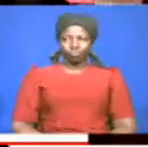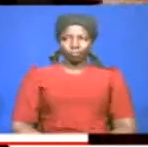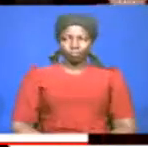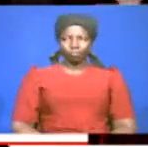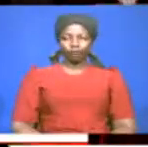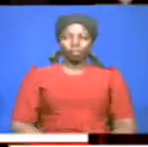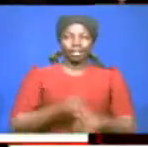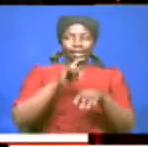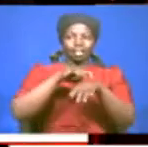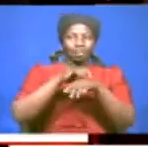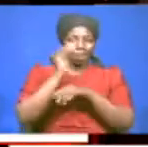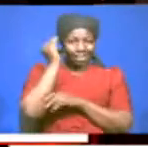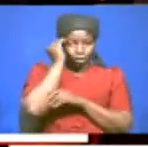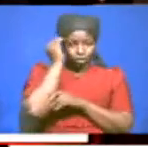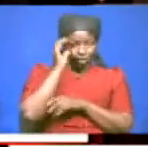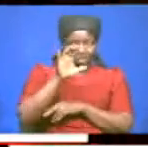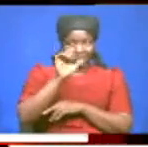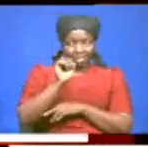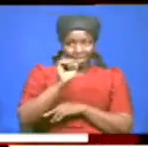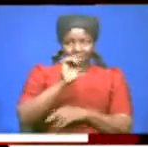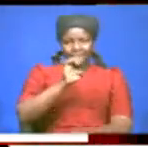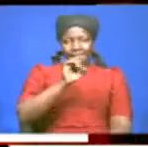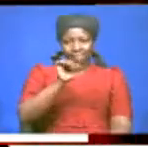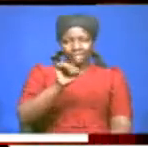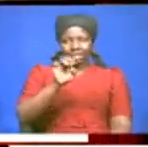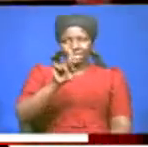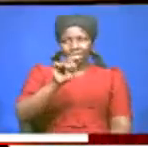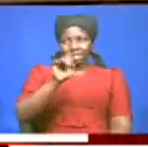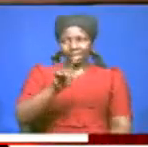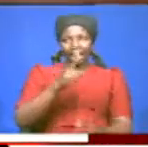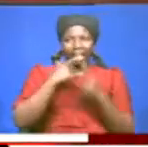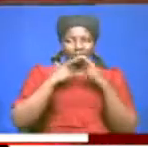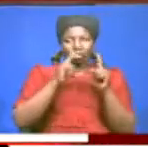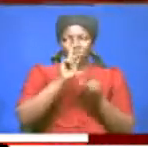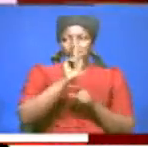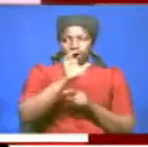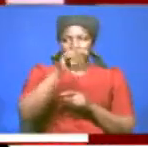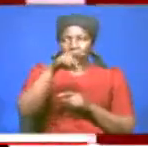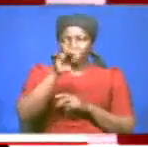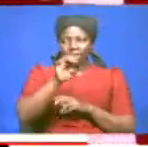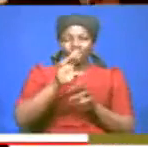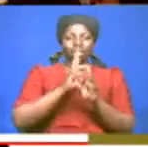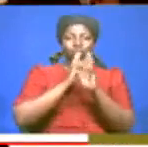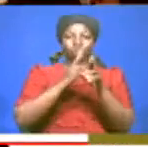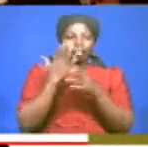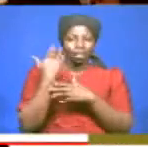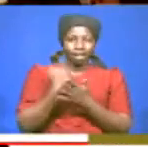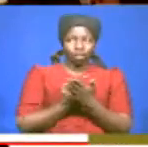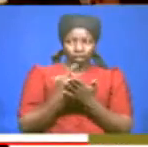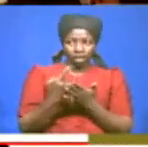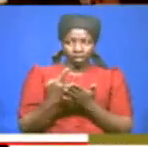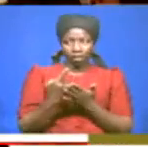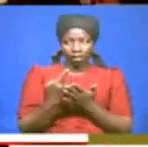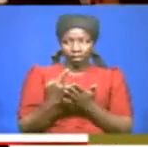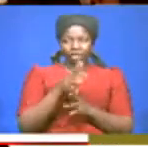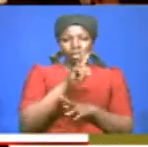When Education Cabinet Secretary Ezekiel Machogu announced the Kenya Certificate of Primary Education results last week, in the